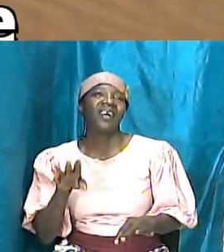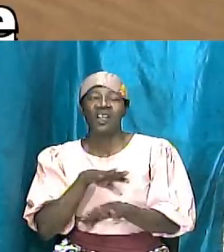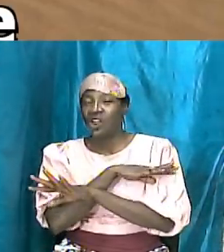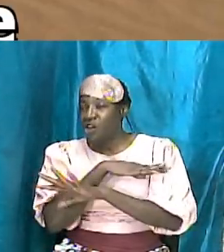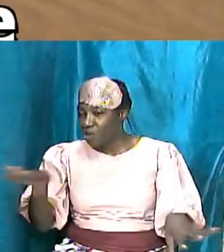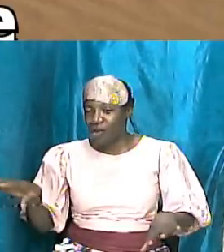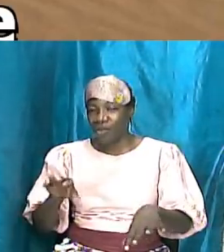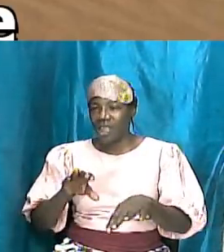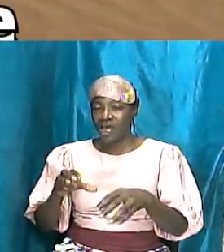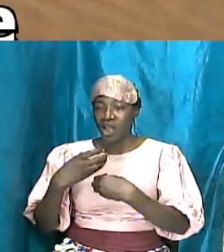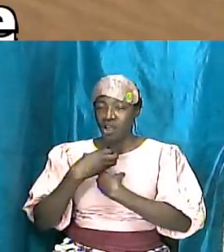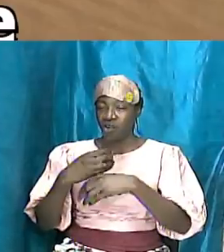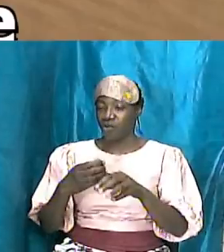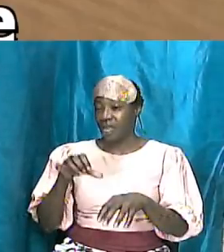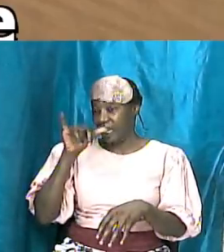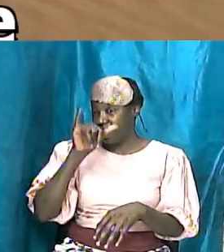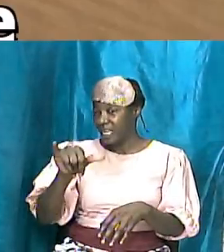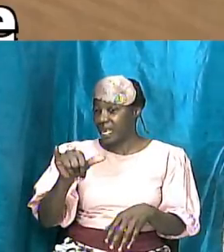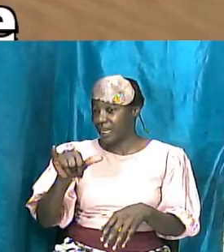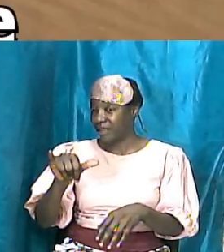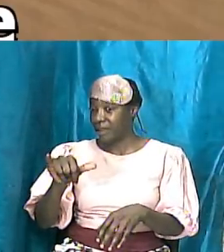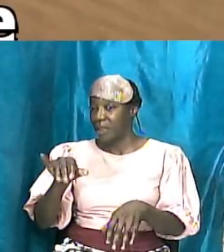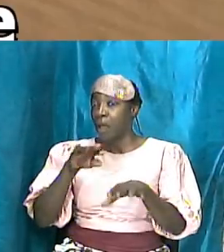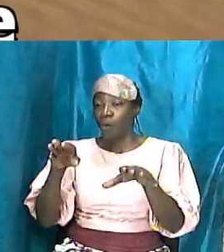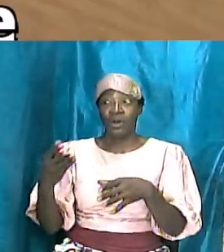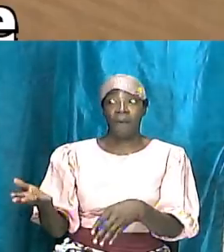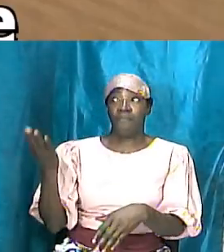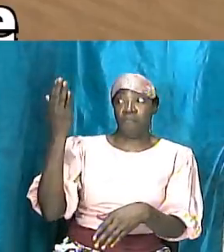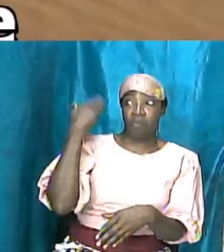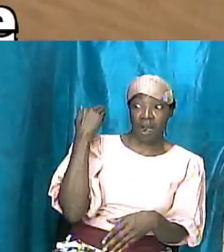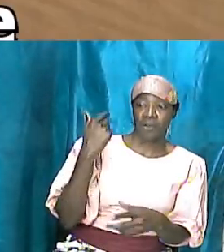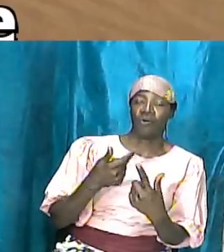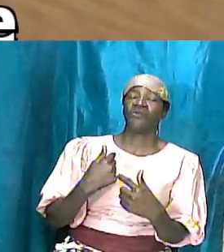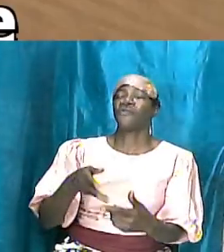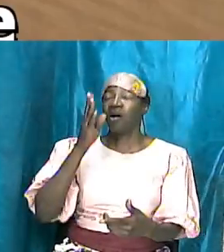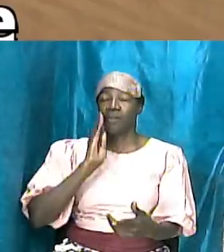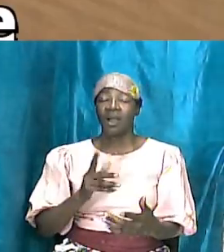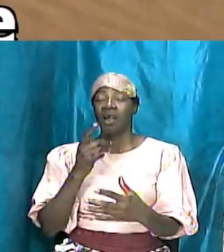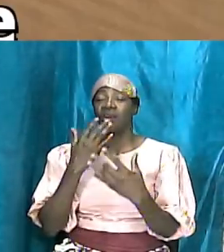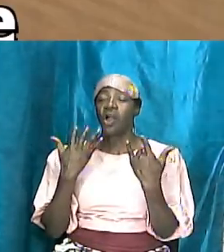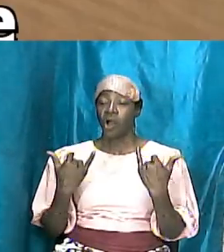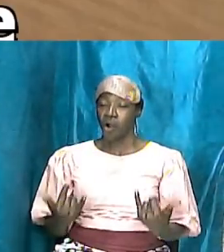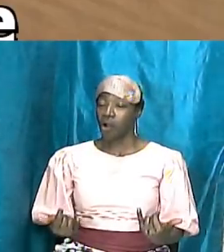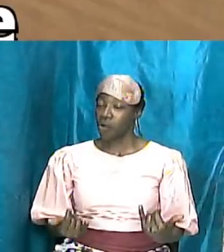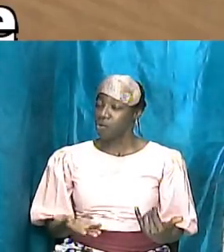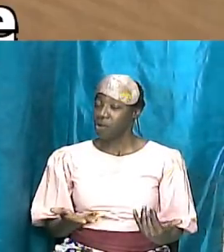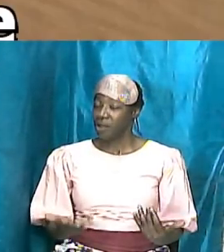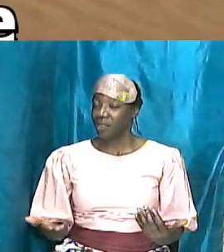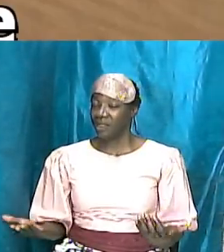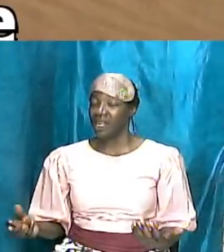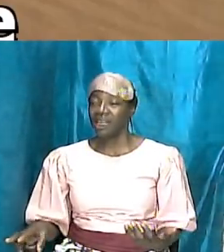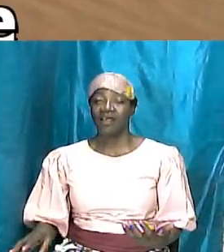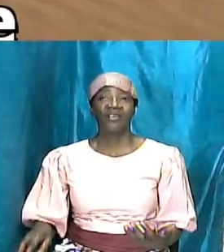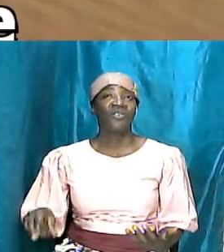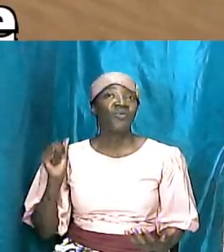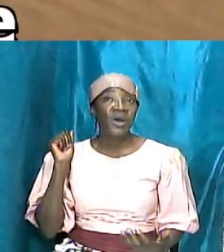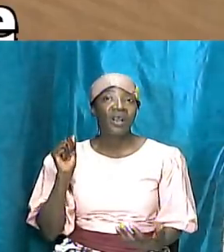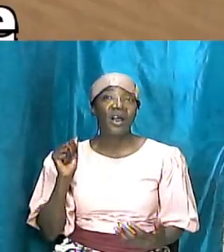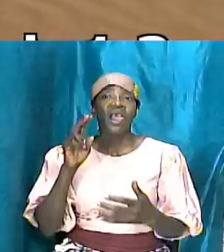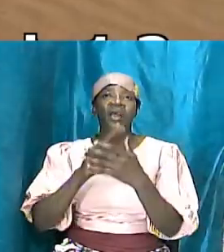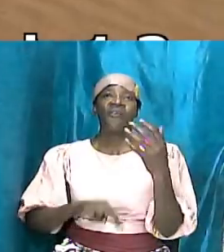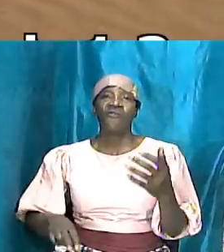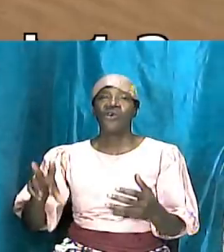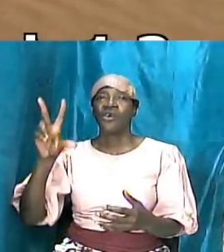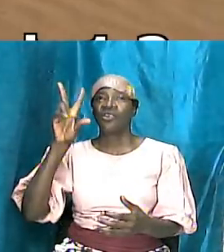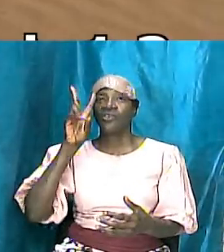yet. You know, we're getting a little background from God as to how things were. But in verse 3 now, all